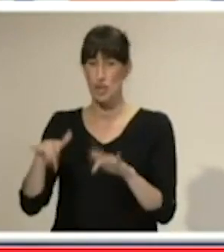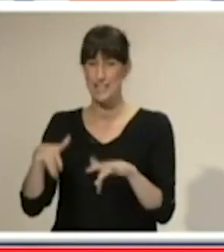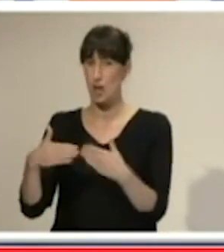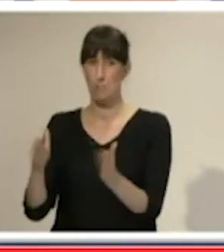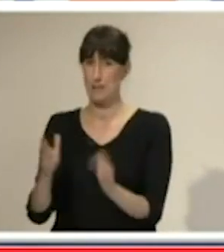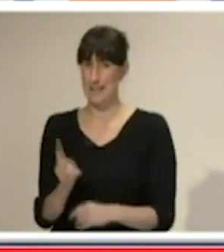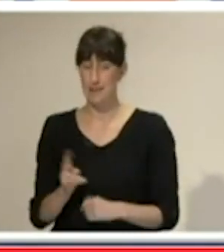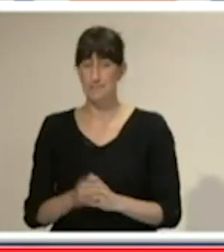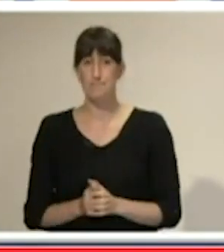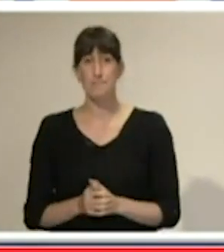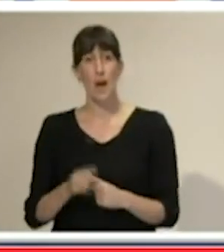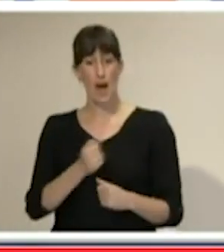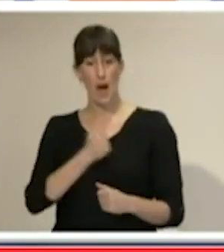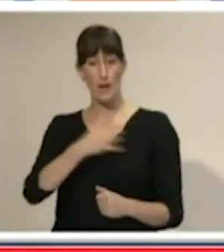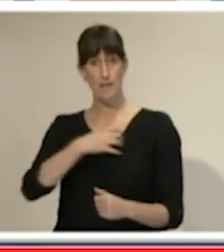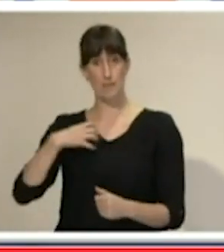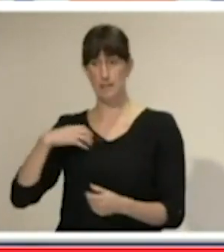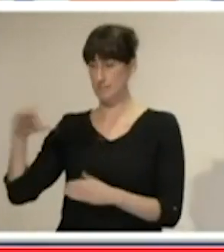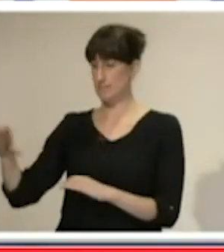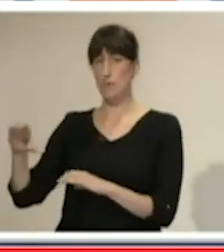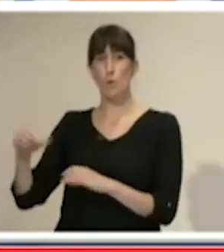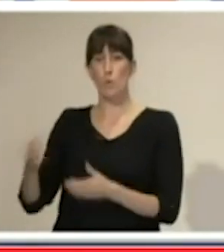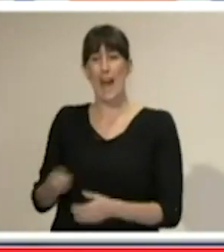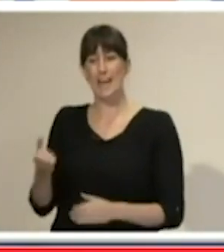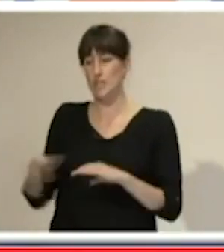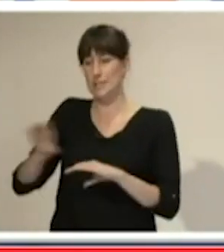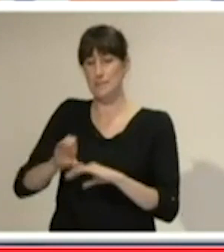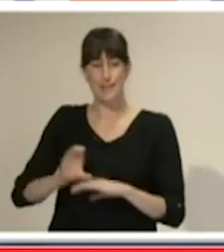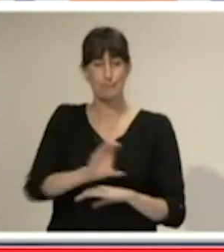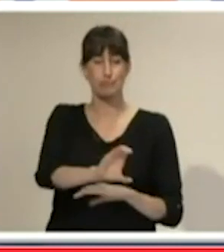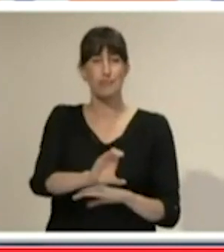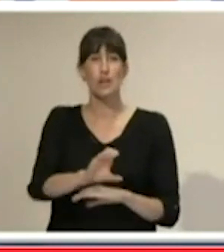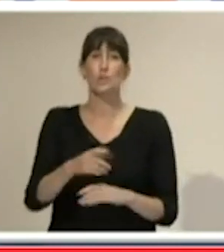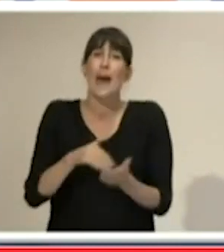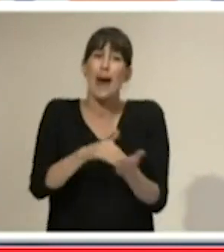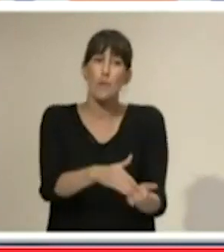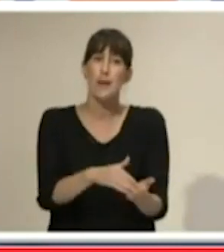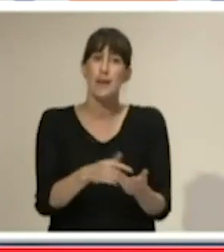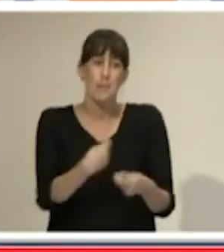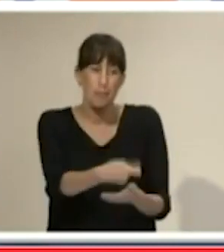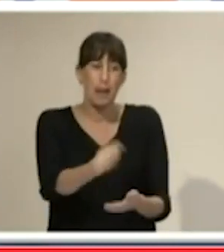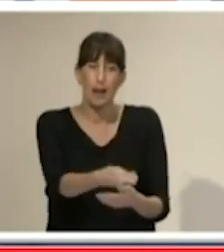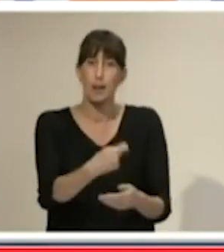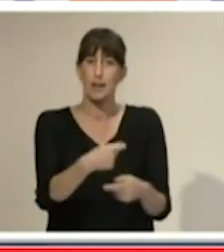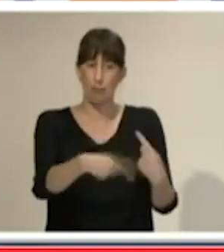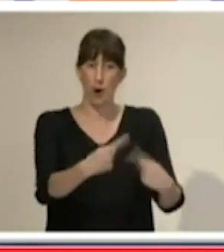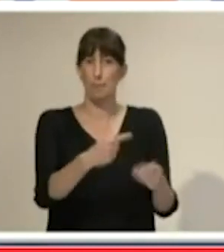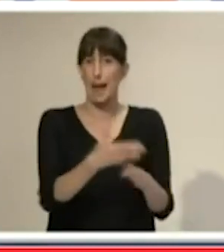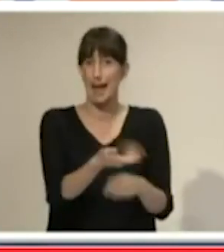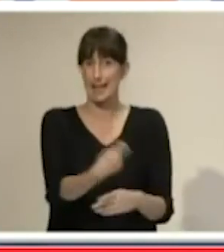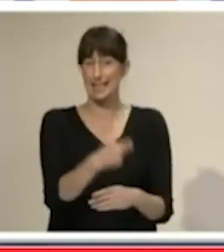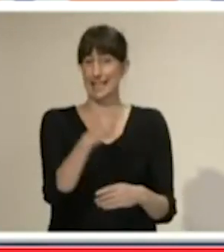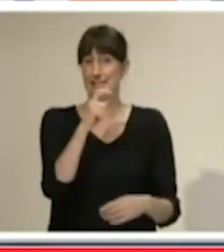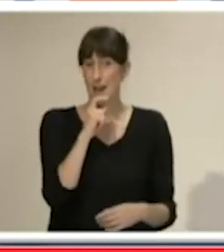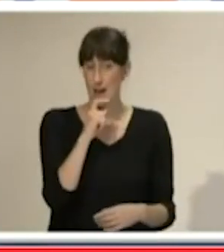with what is usually a firm's largest costs, wages, and today I can share news of further work that we are doing to